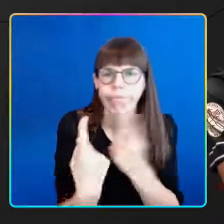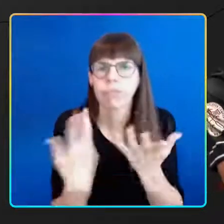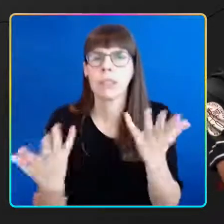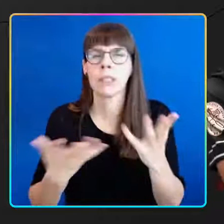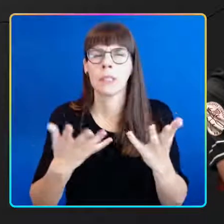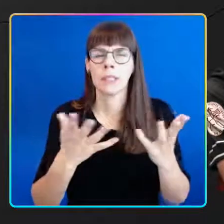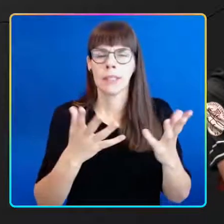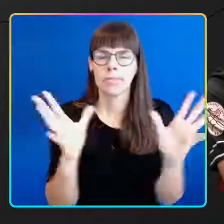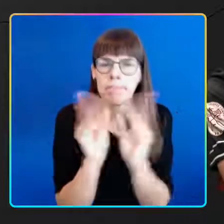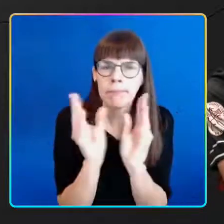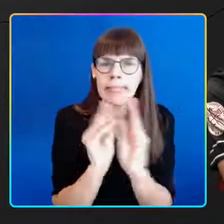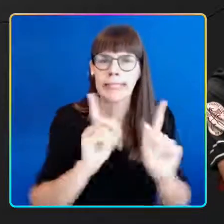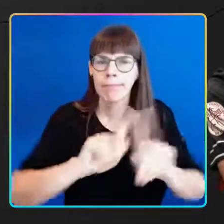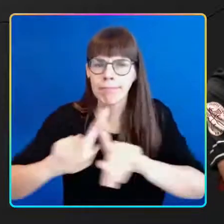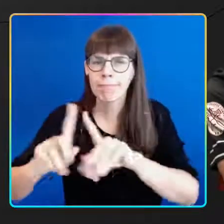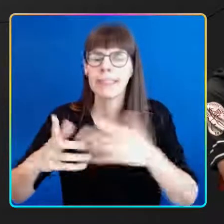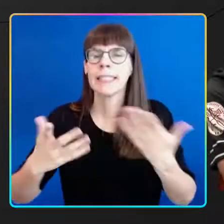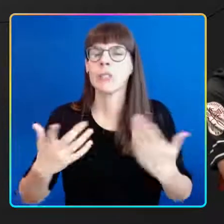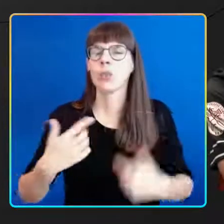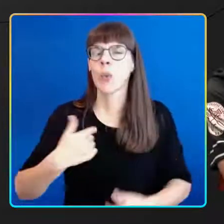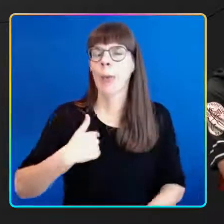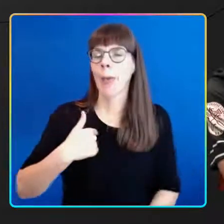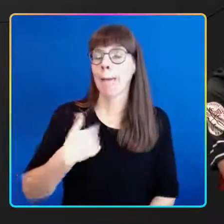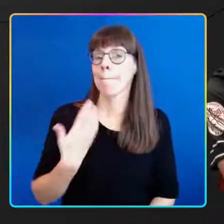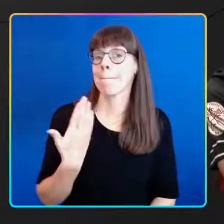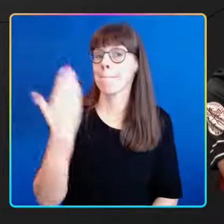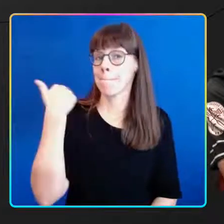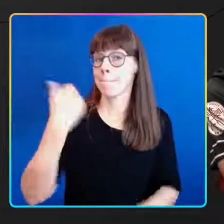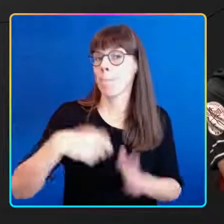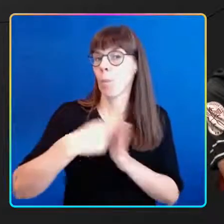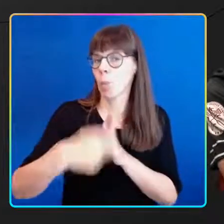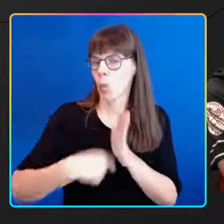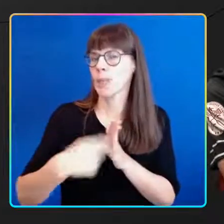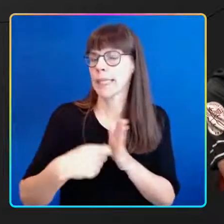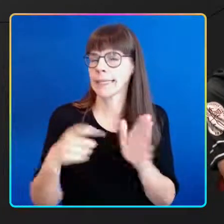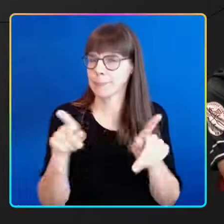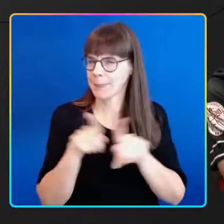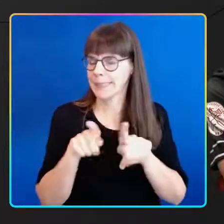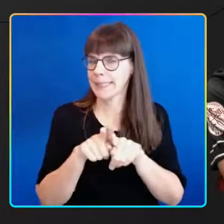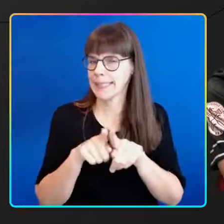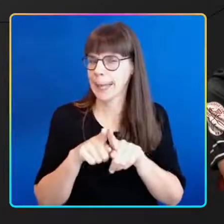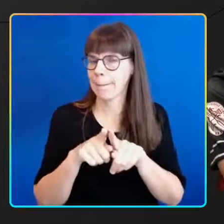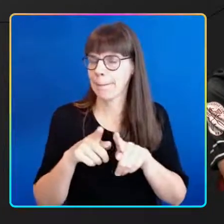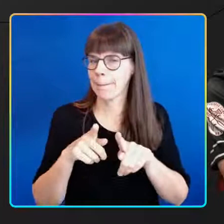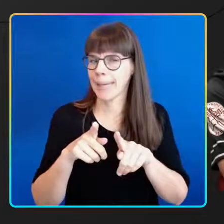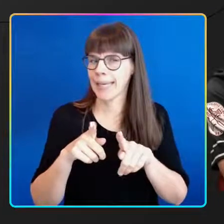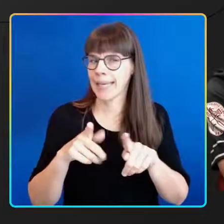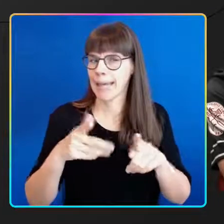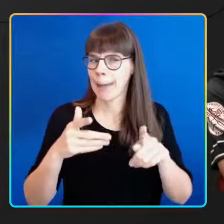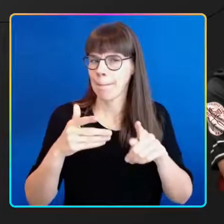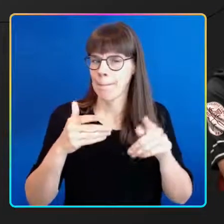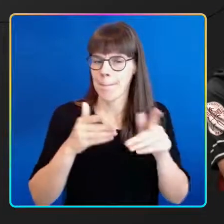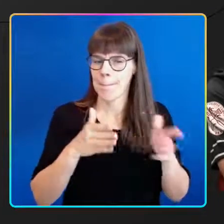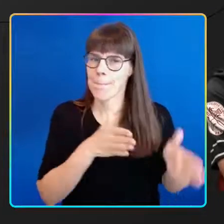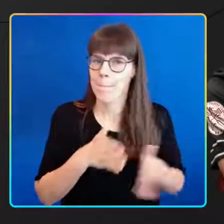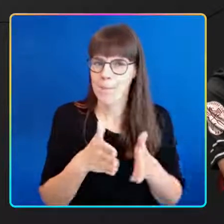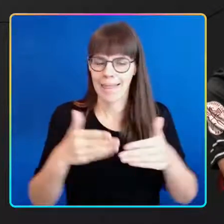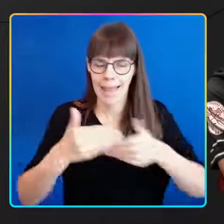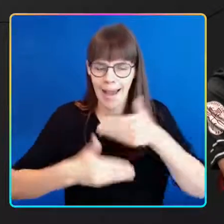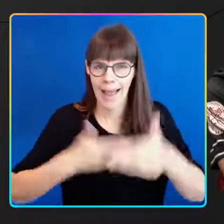that. I'm recently working on a project where I'm doing that, and I'm finding it's so useful